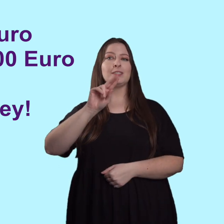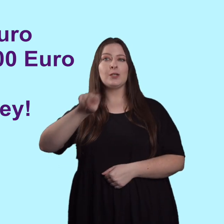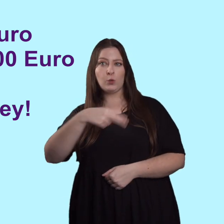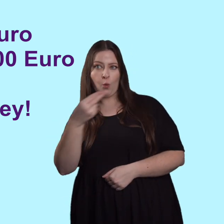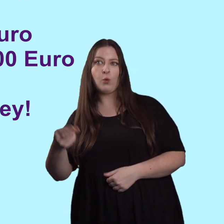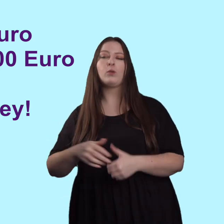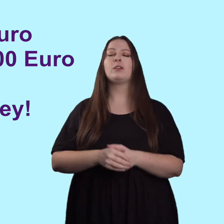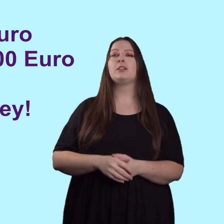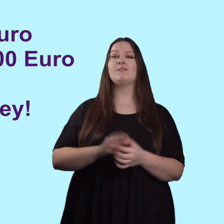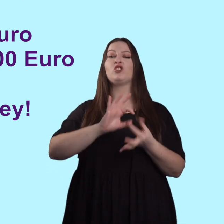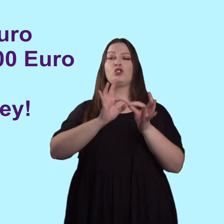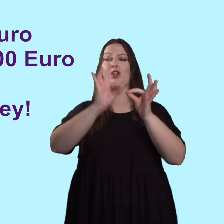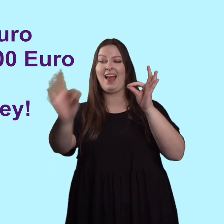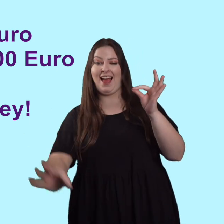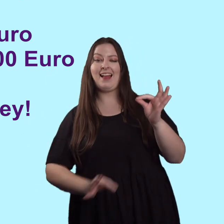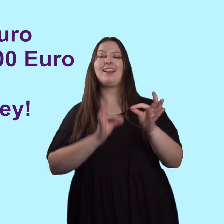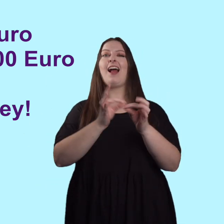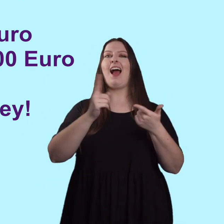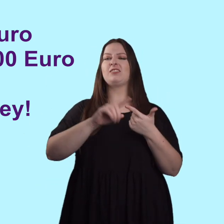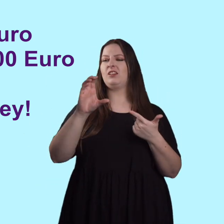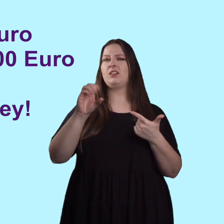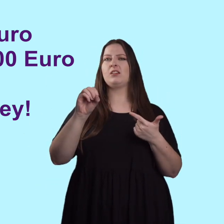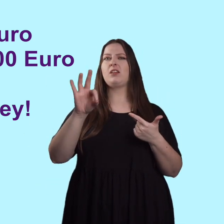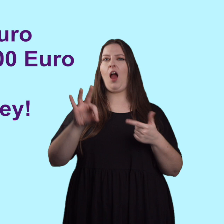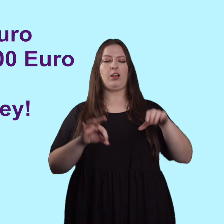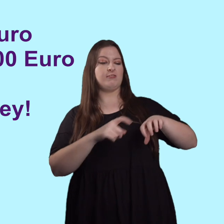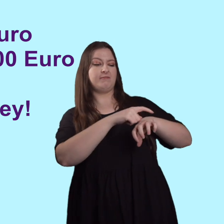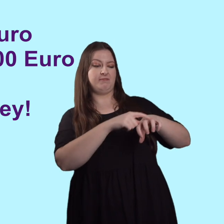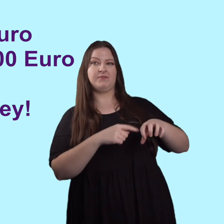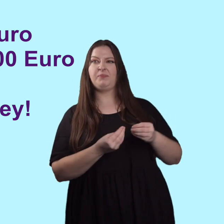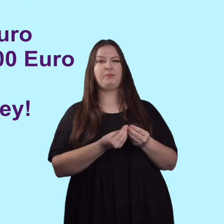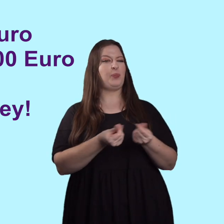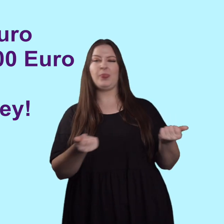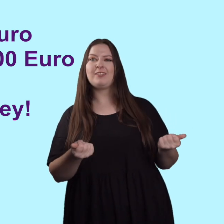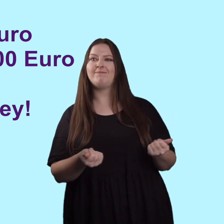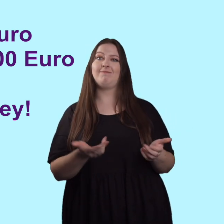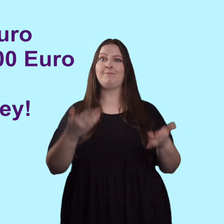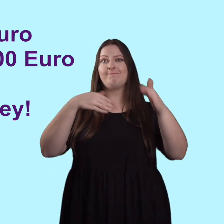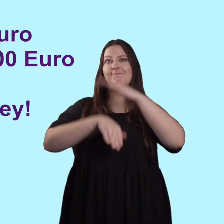change the chain and cogs. Oiling the chain will save you money.